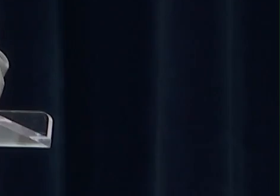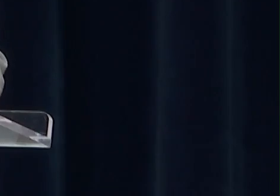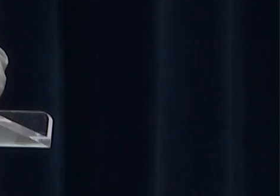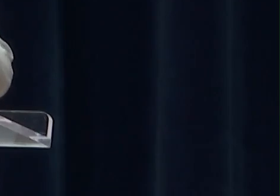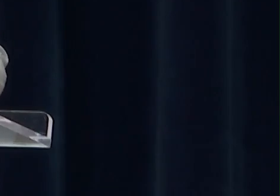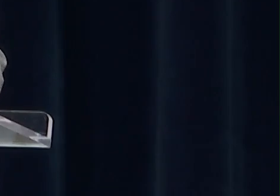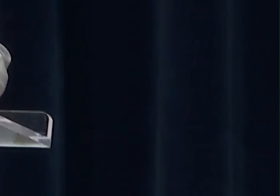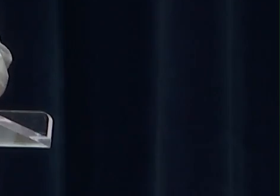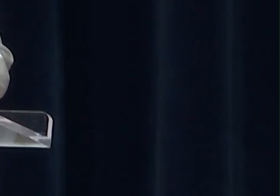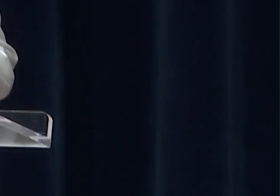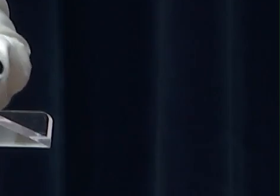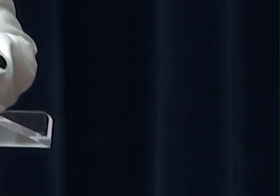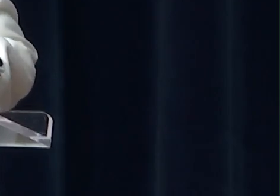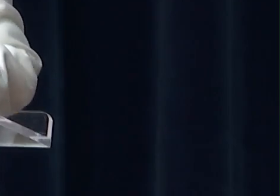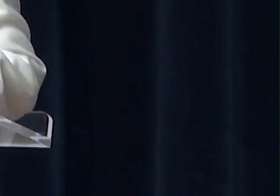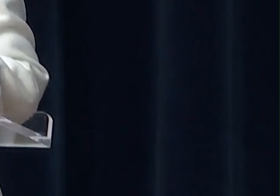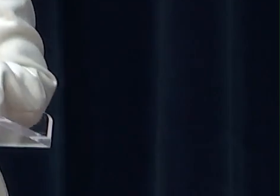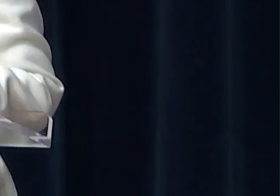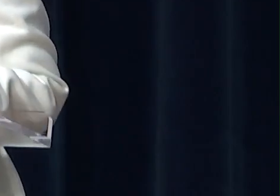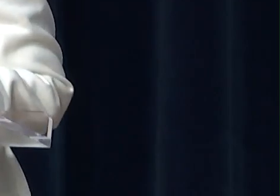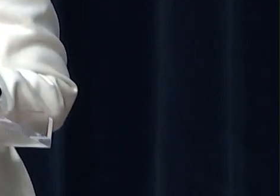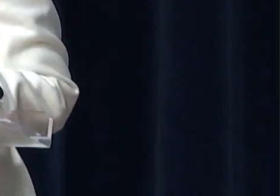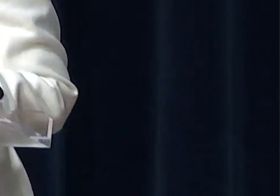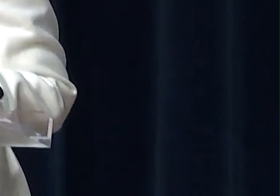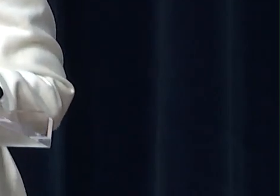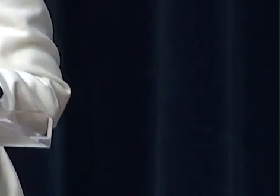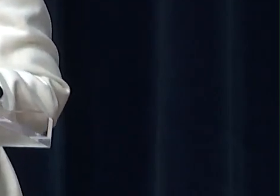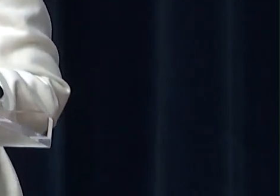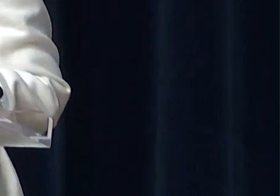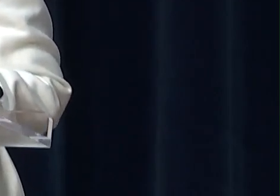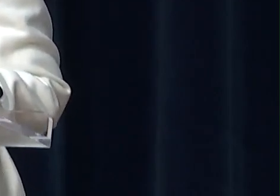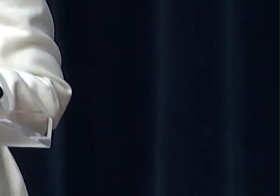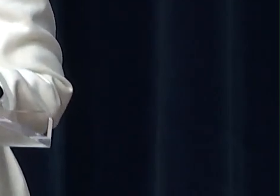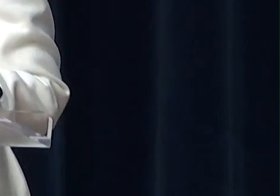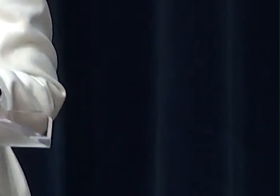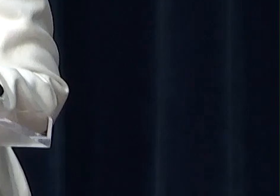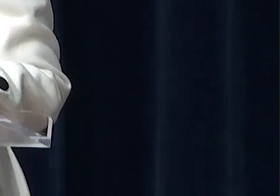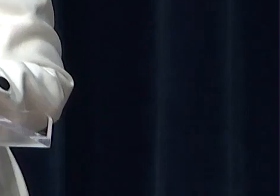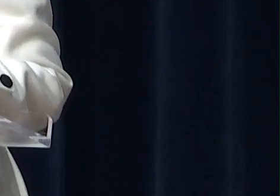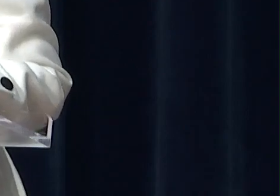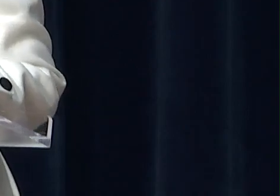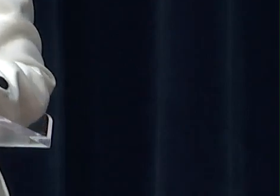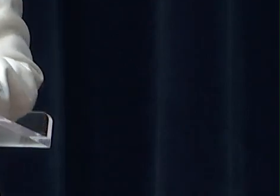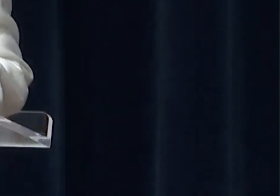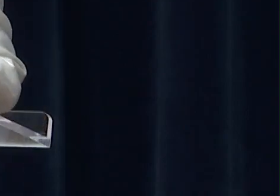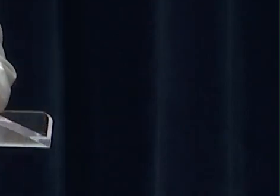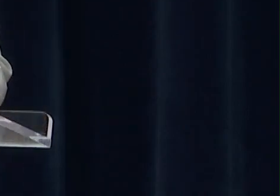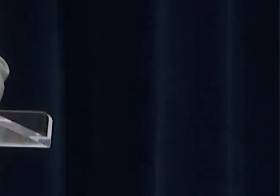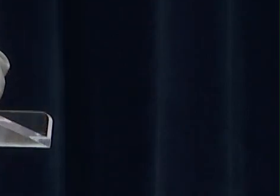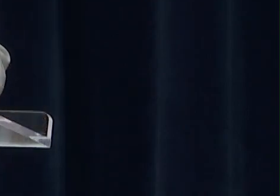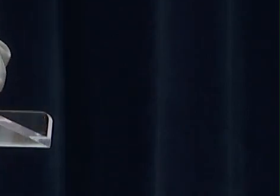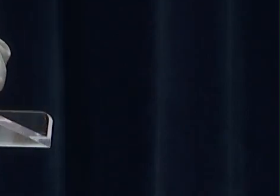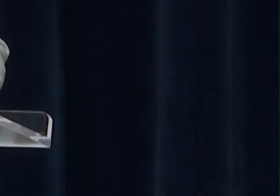round number. Reminds me of quarters or something. Casinos, whatever.